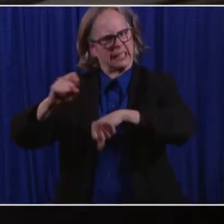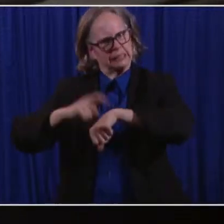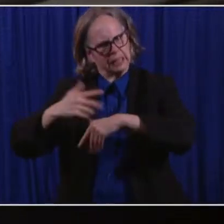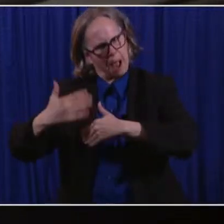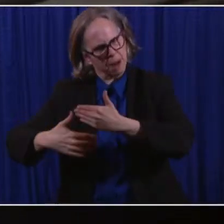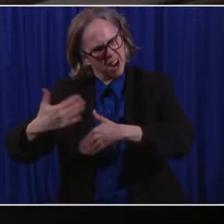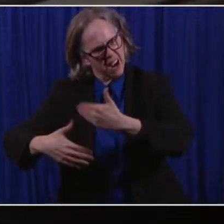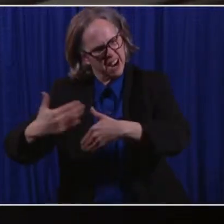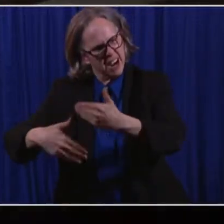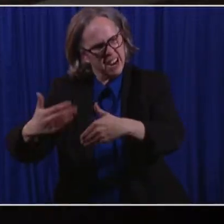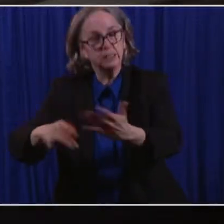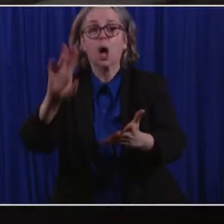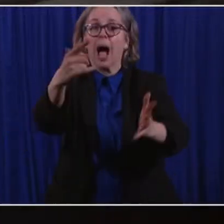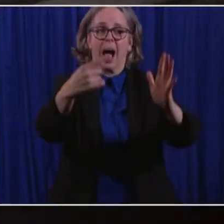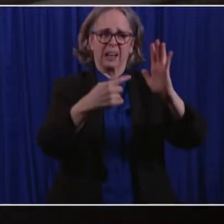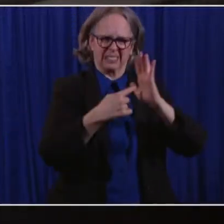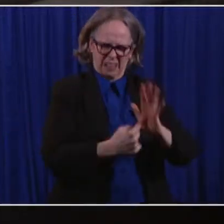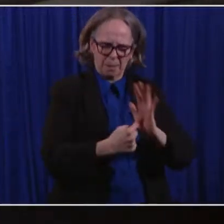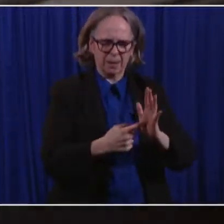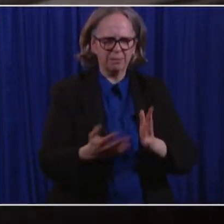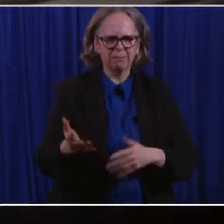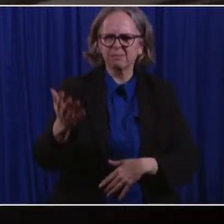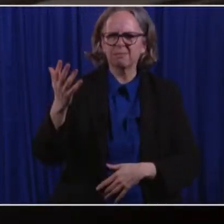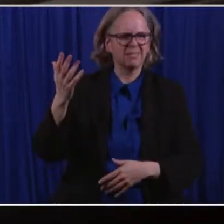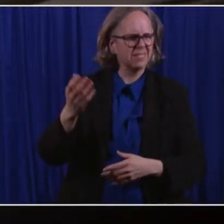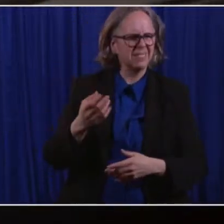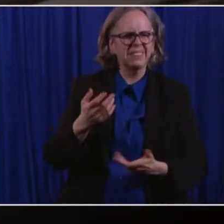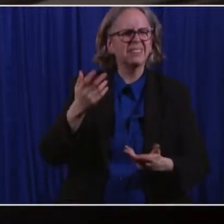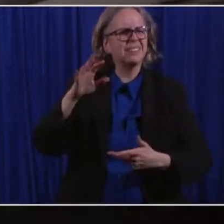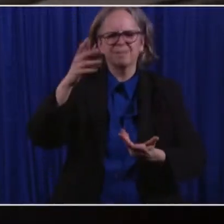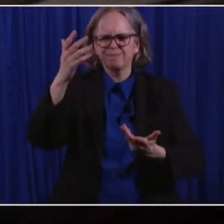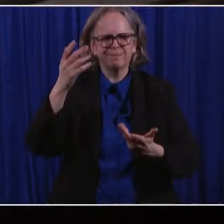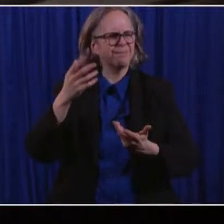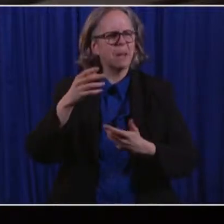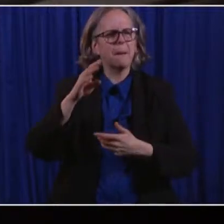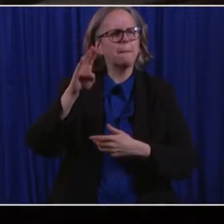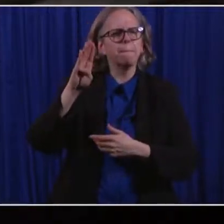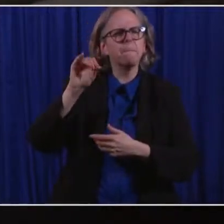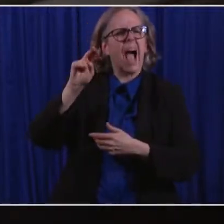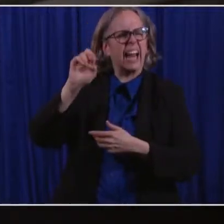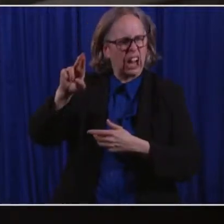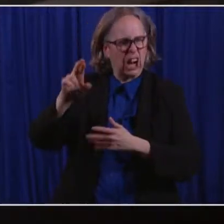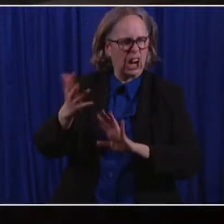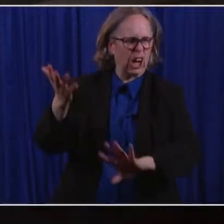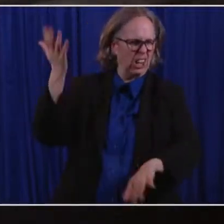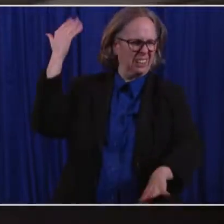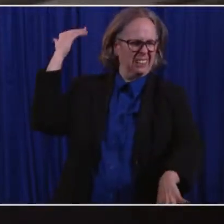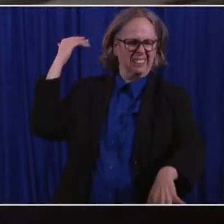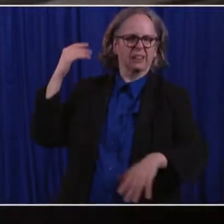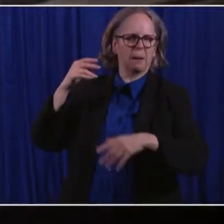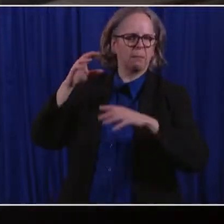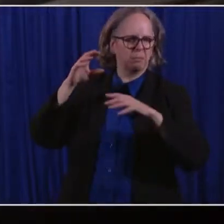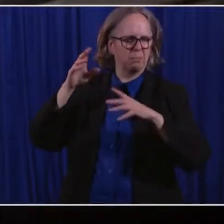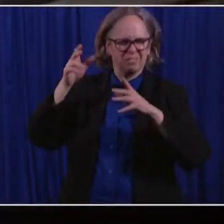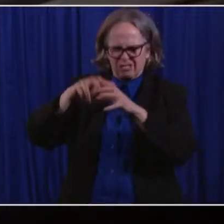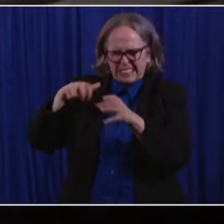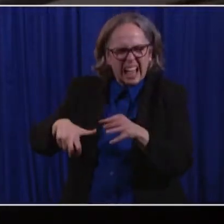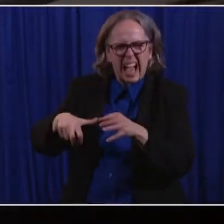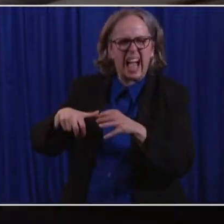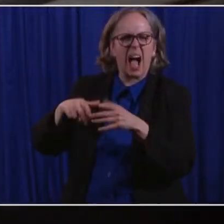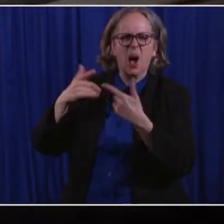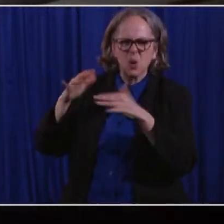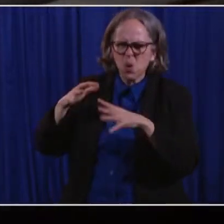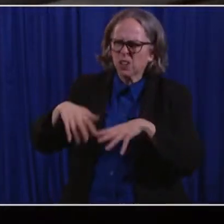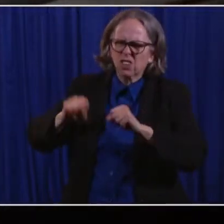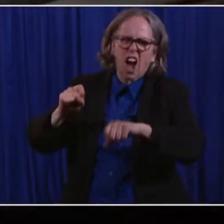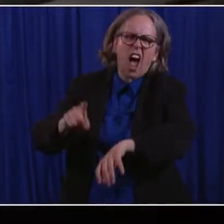Boehner resigned, it took 135 days to conduct the primary from the resignation, and then 219 days for the general election